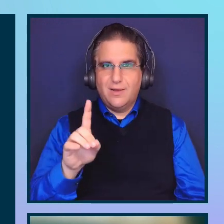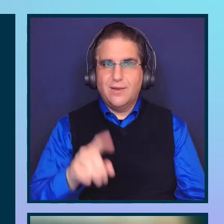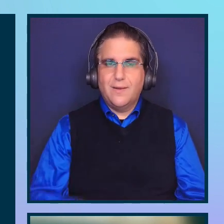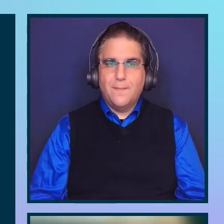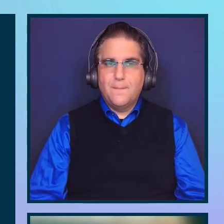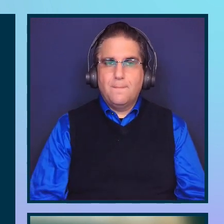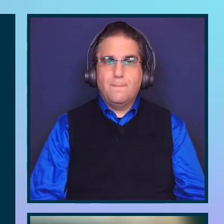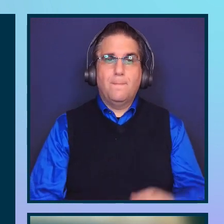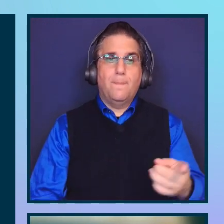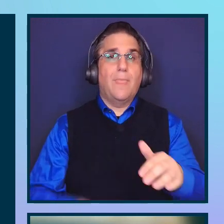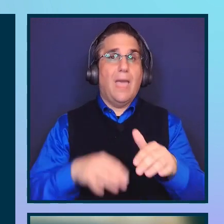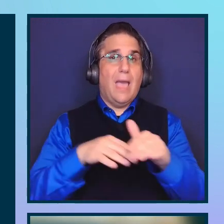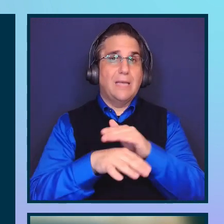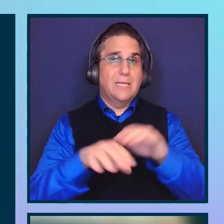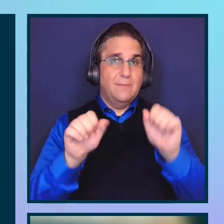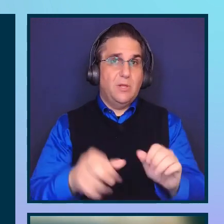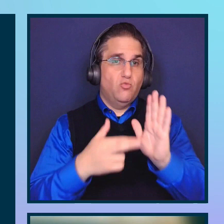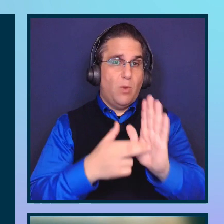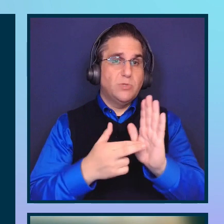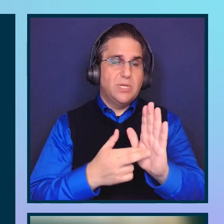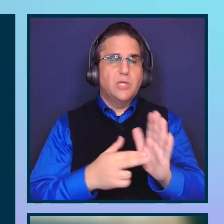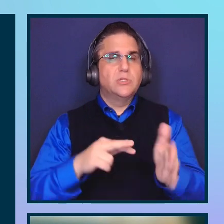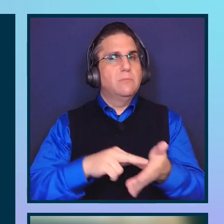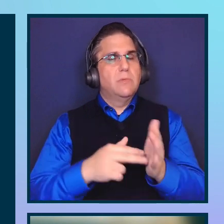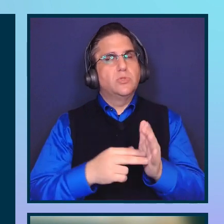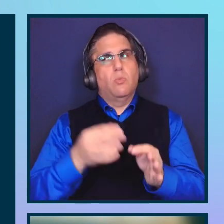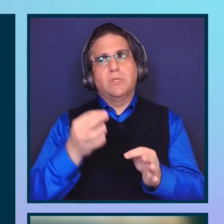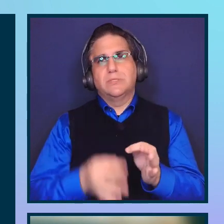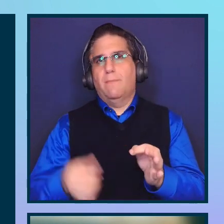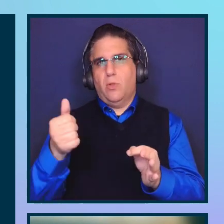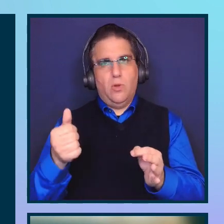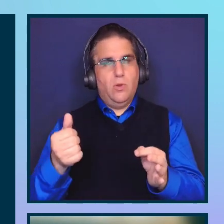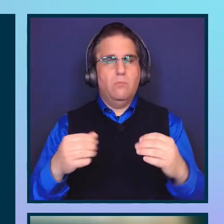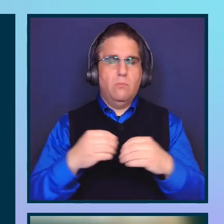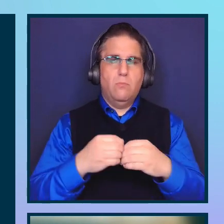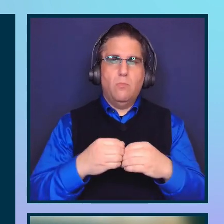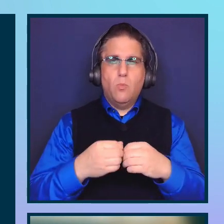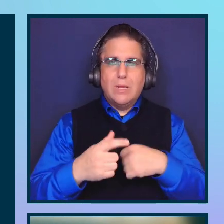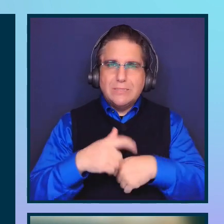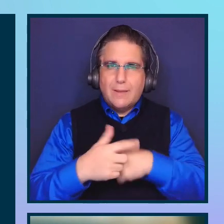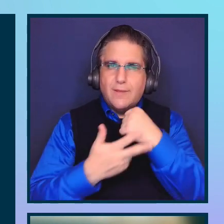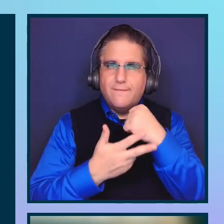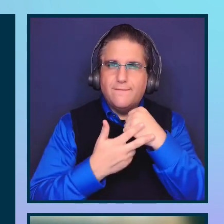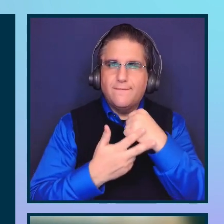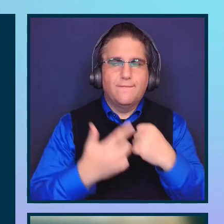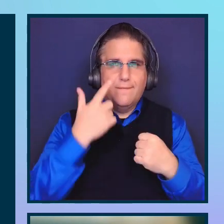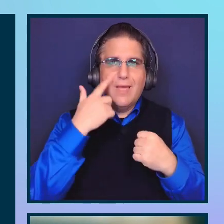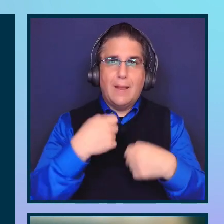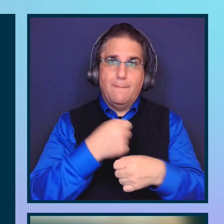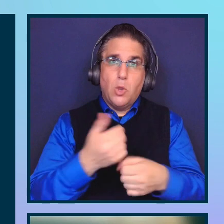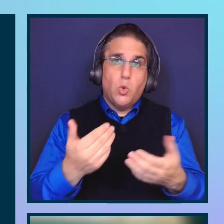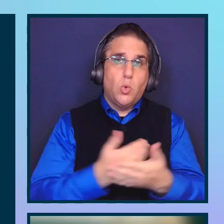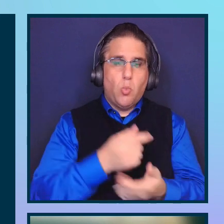accessibility representation makes it just so much simpler, a lot less time consuming to create custom controls